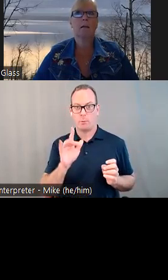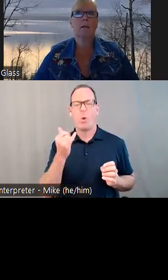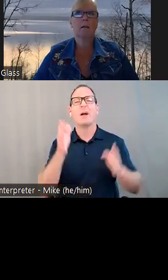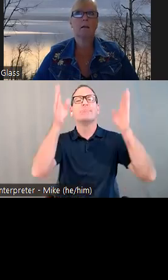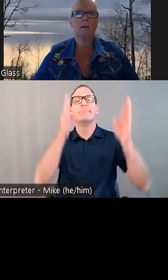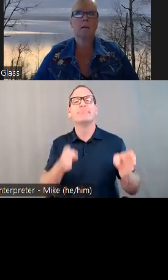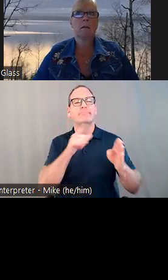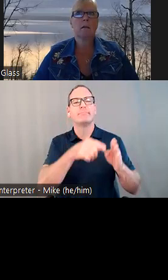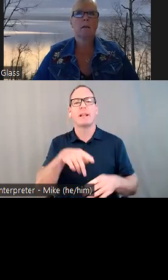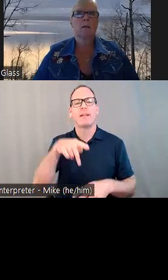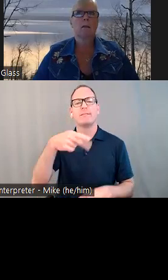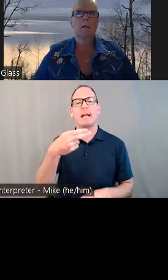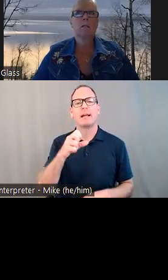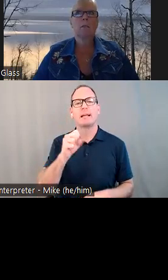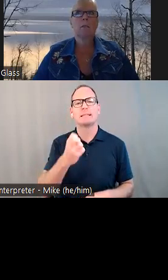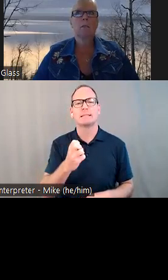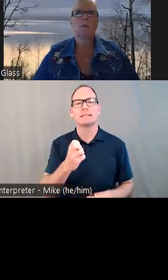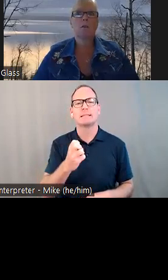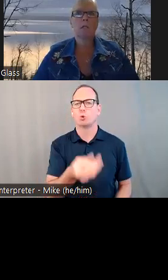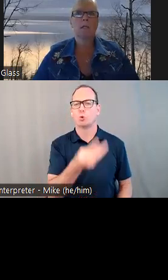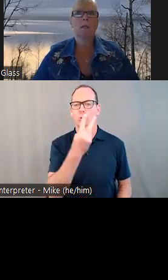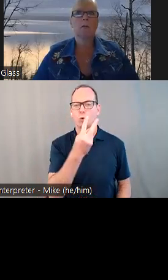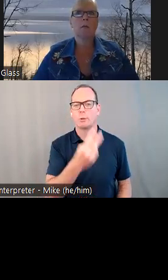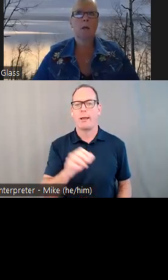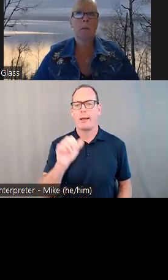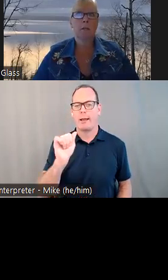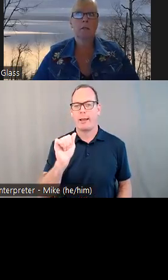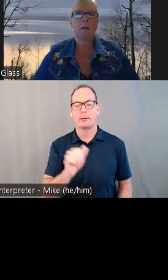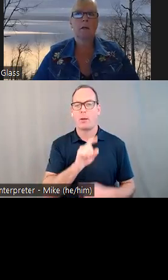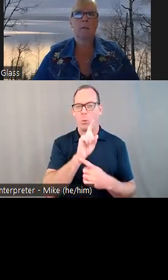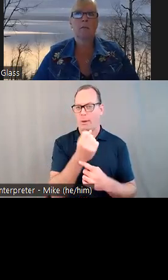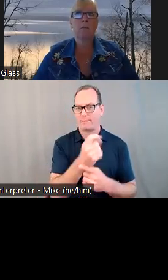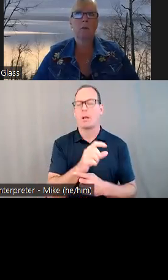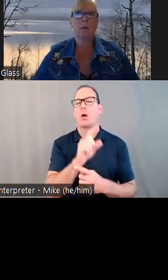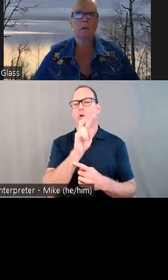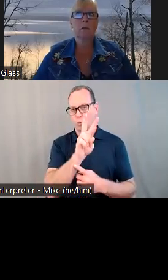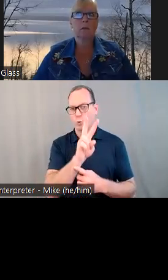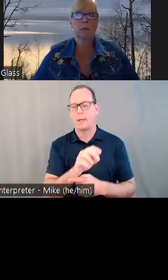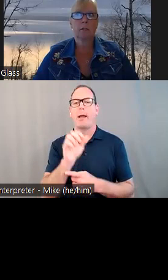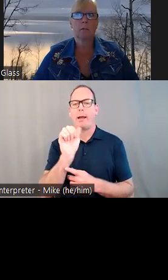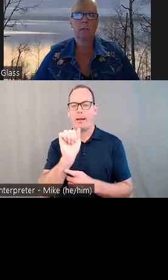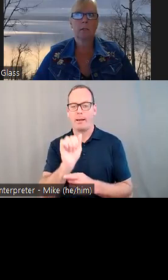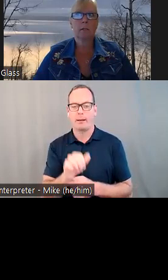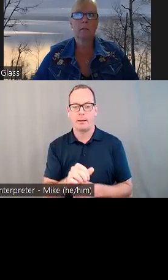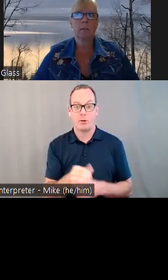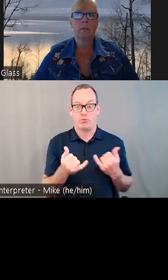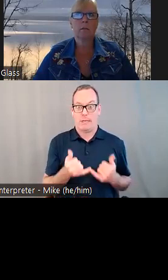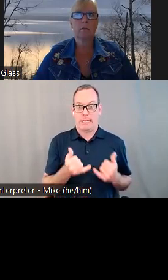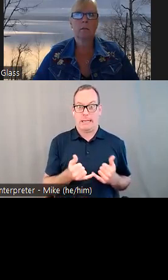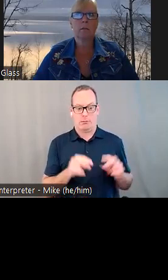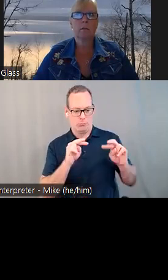2A. That's because currently we're not measured on number 4, which is